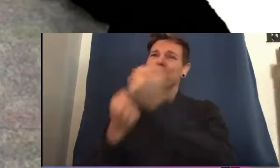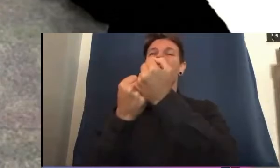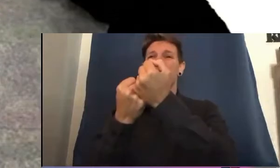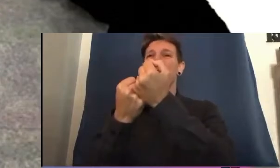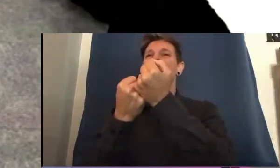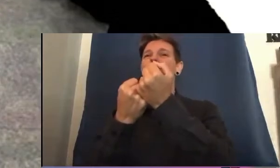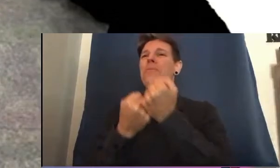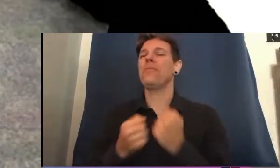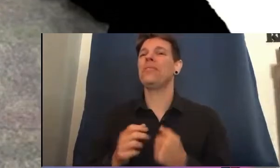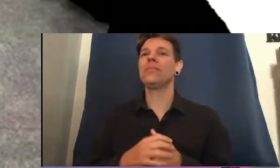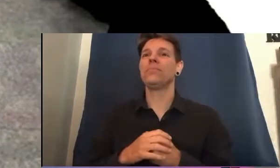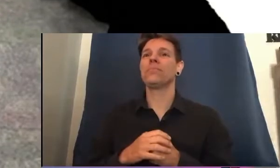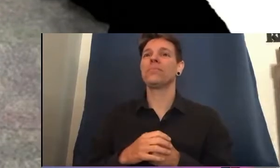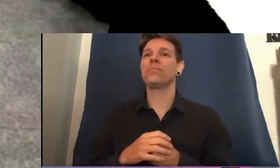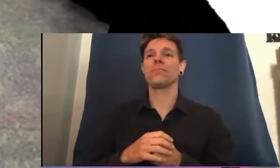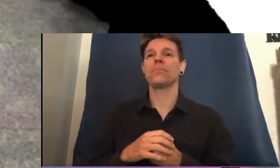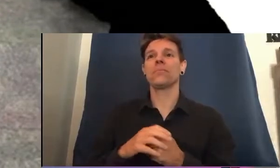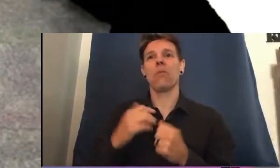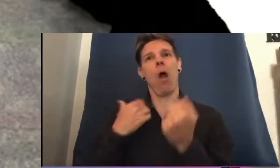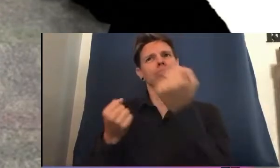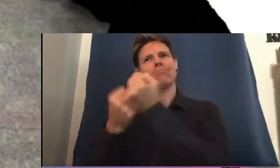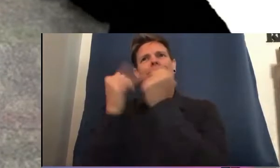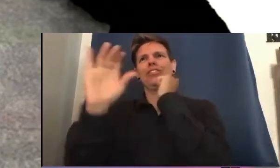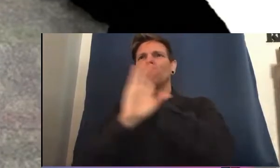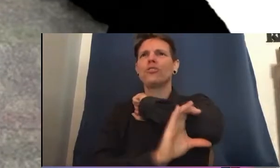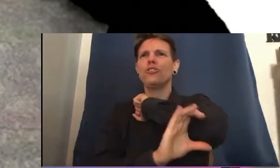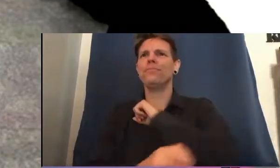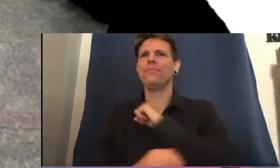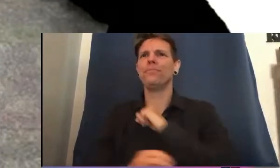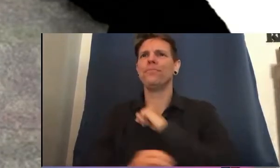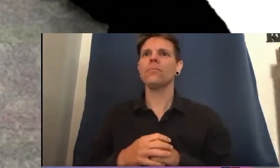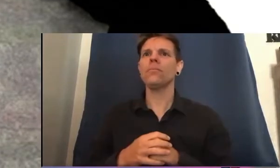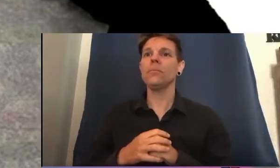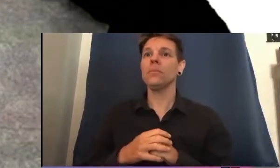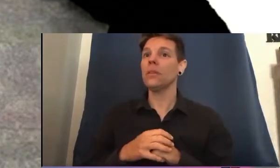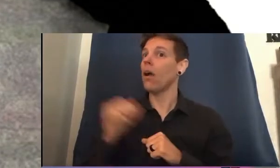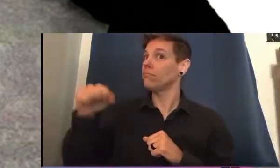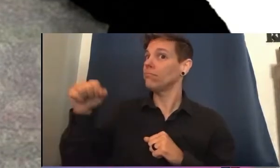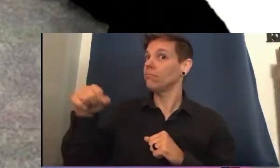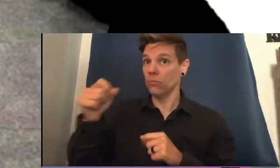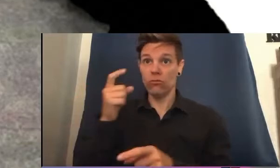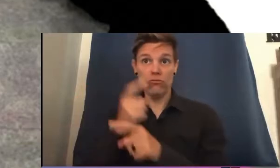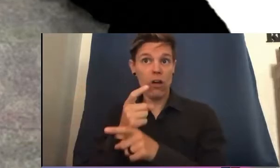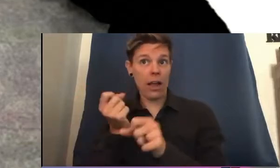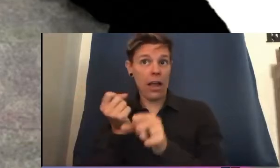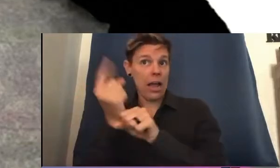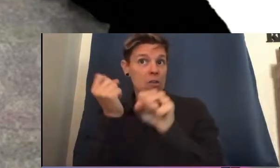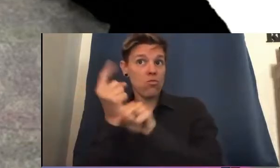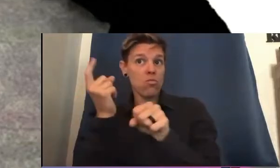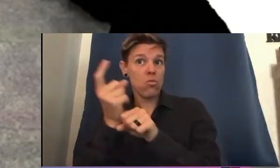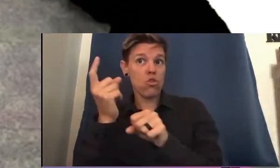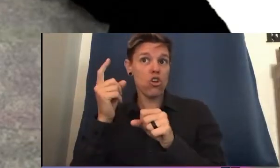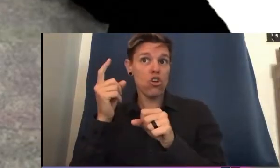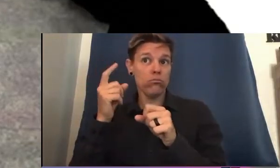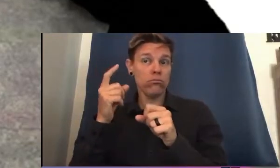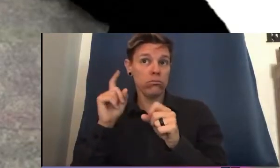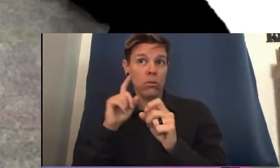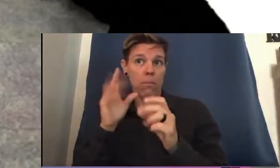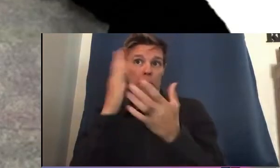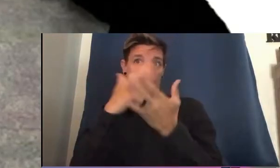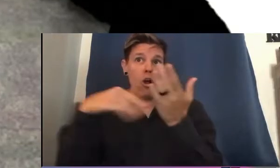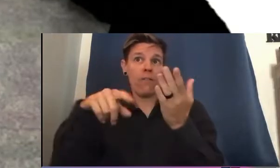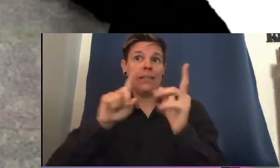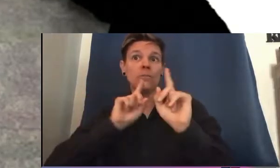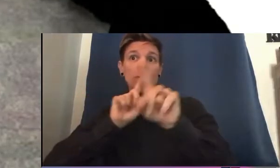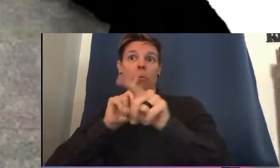this month as well. Well, I think we'll be able to do that, because isn't that part of the annual coroner's report that's presented to the county